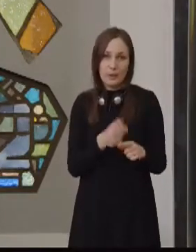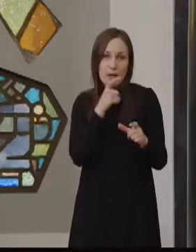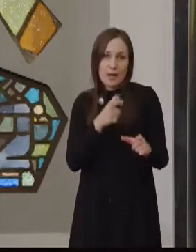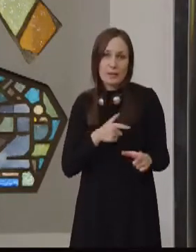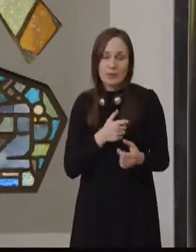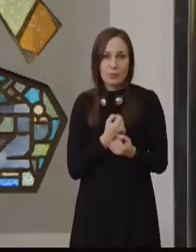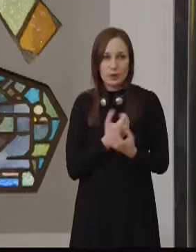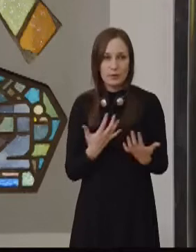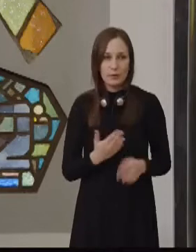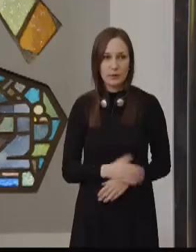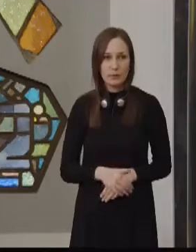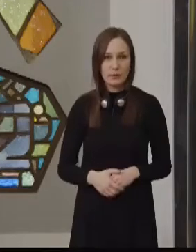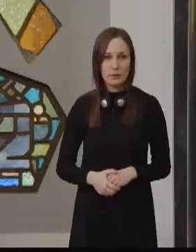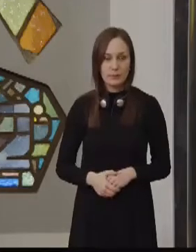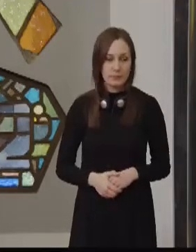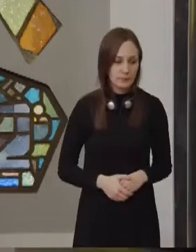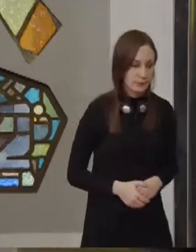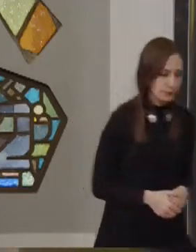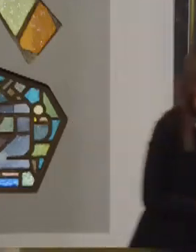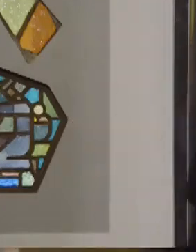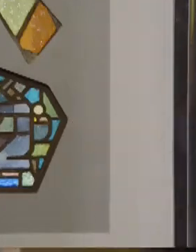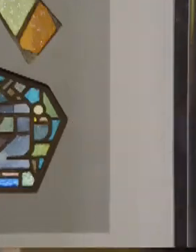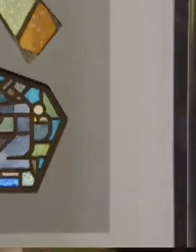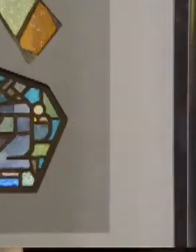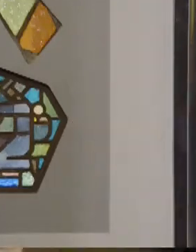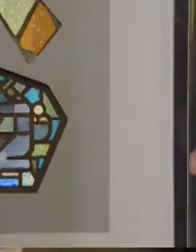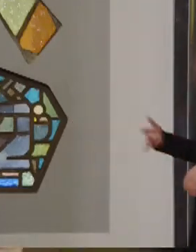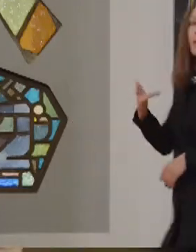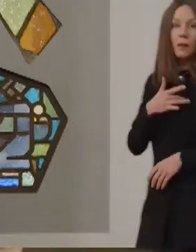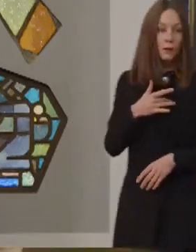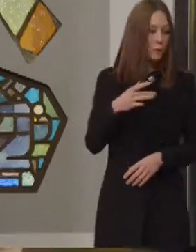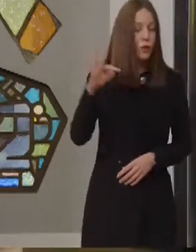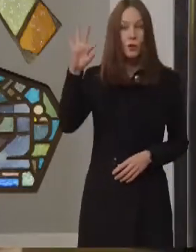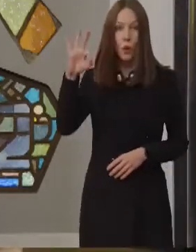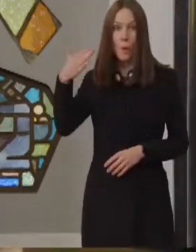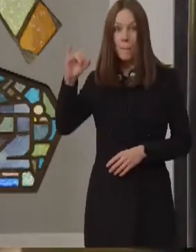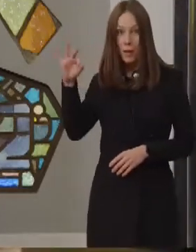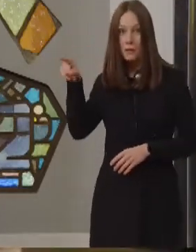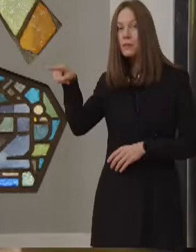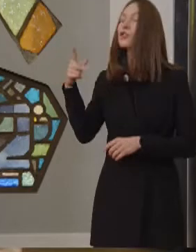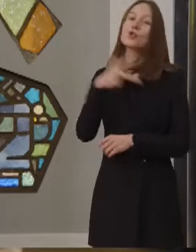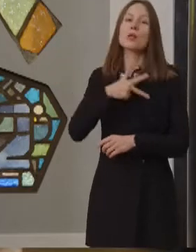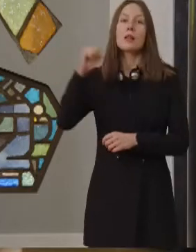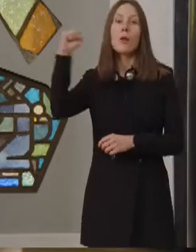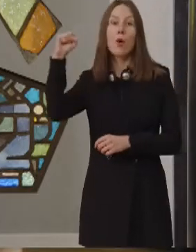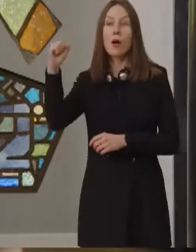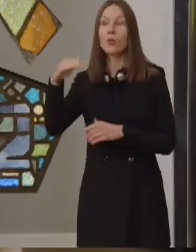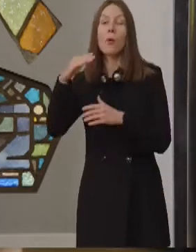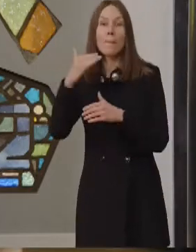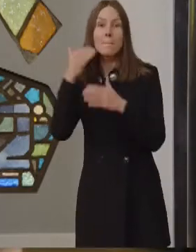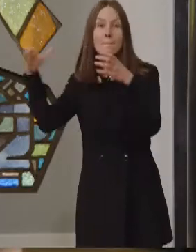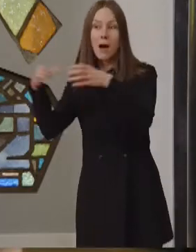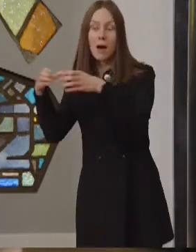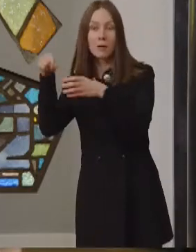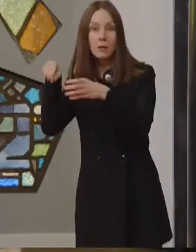this fundamental issue or not. So I have not received this answer yet. Maybe Thomas has the answer already. Thomas represents Social Democratic Political